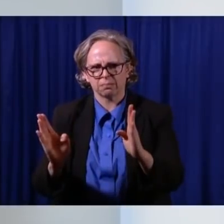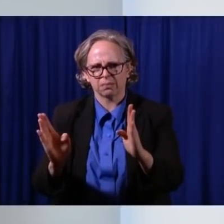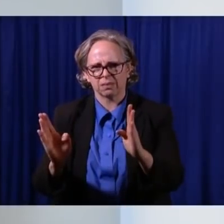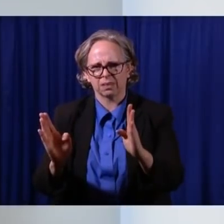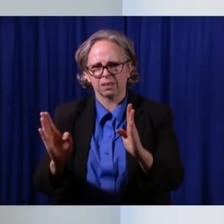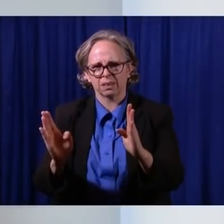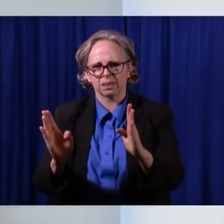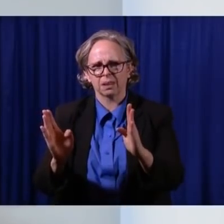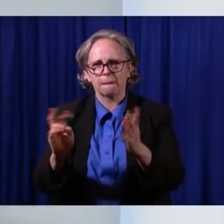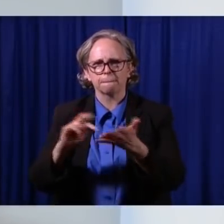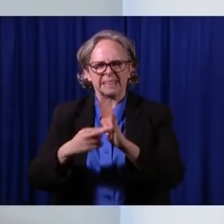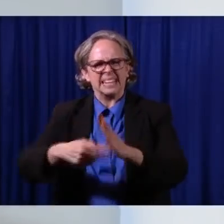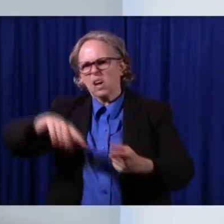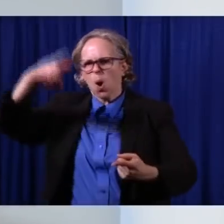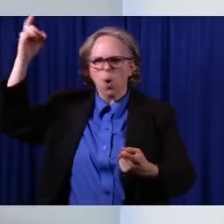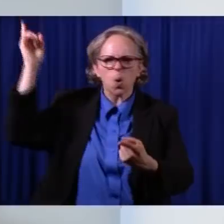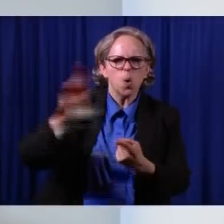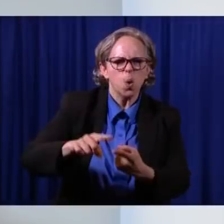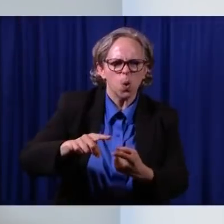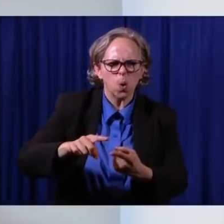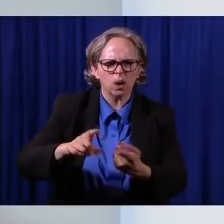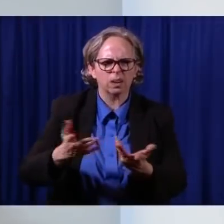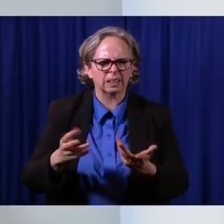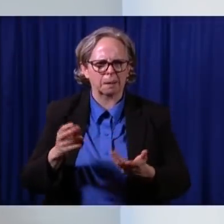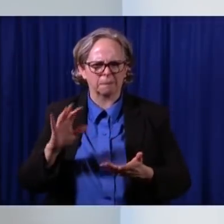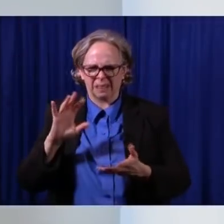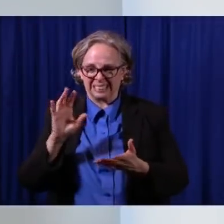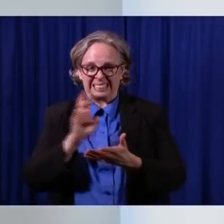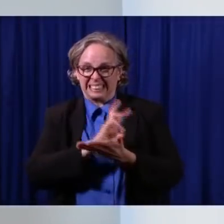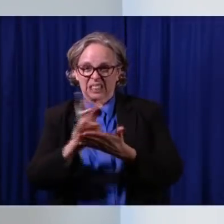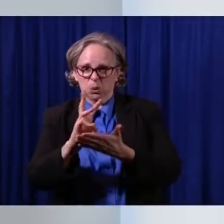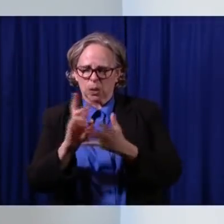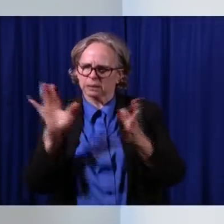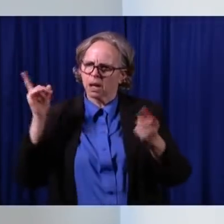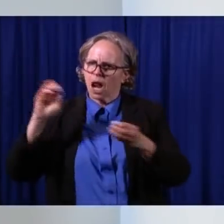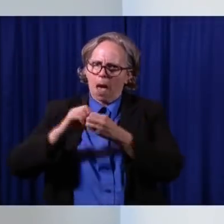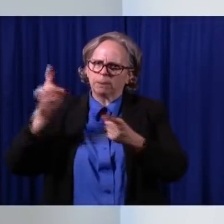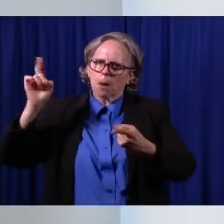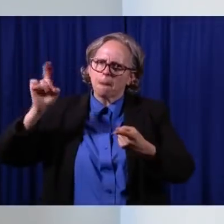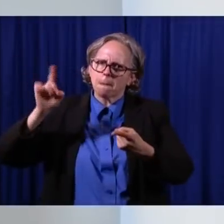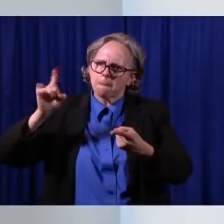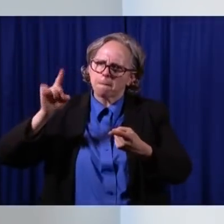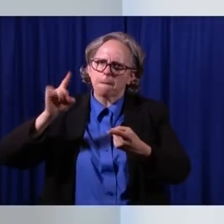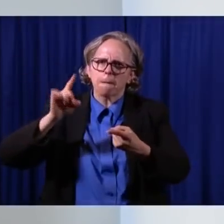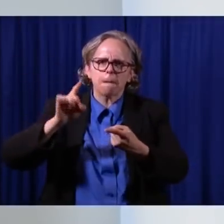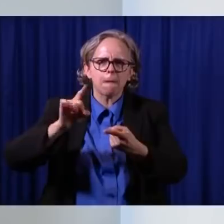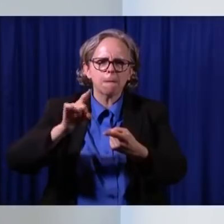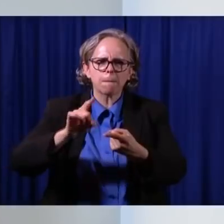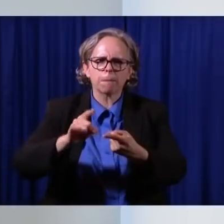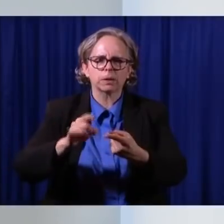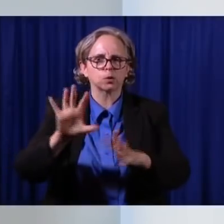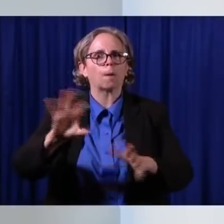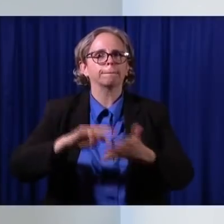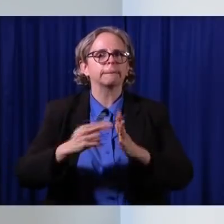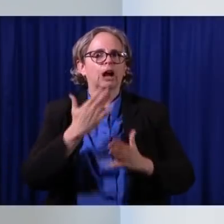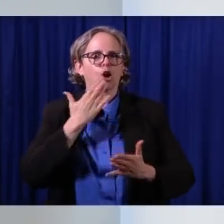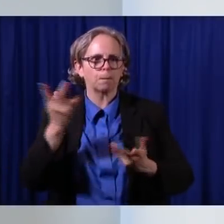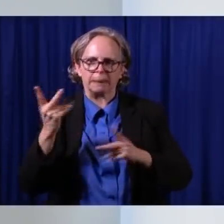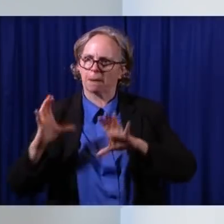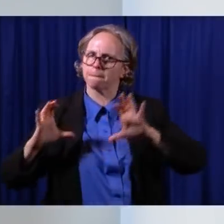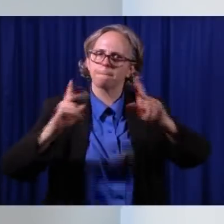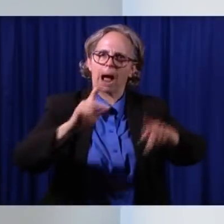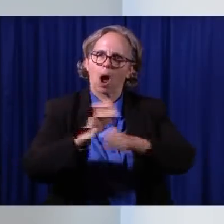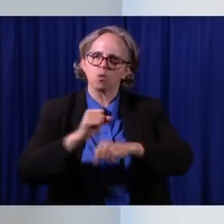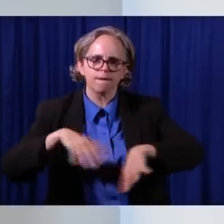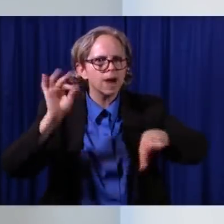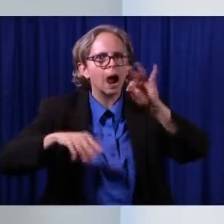late March peak. So we have some good momentum going as we reopen. People are going back to work.